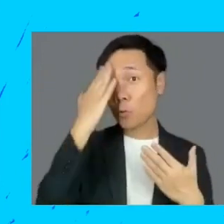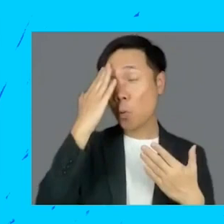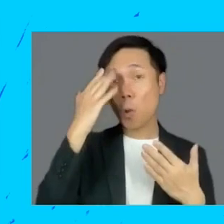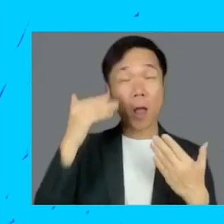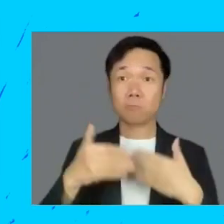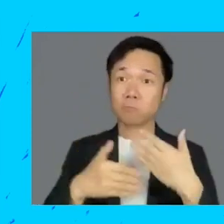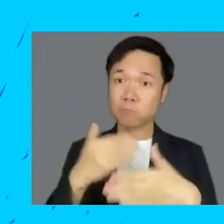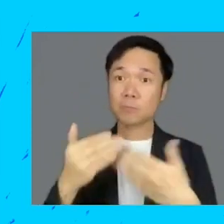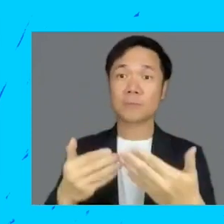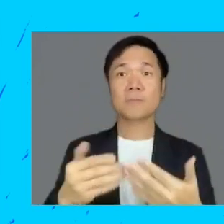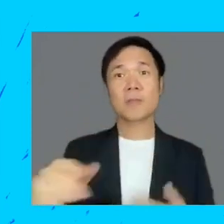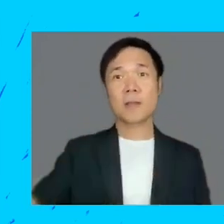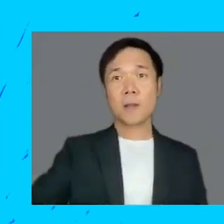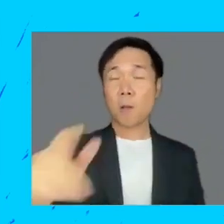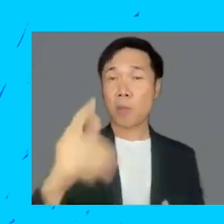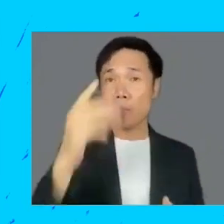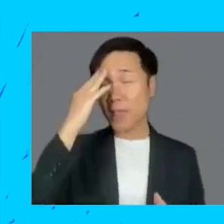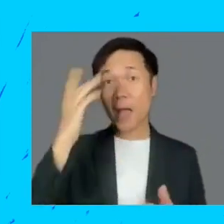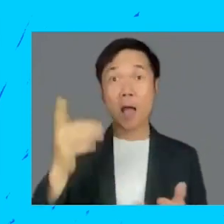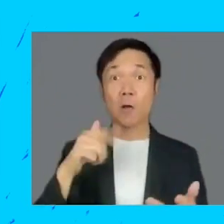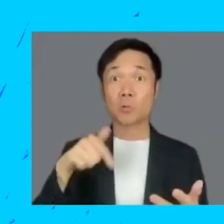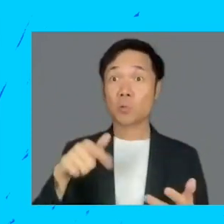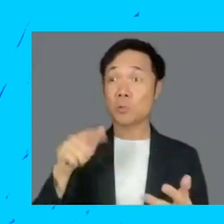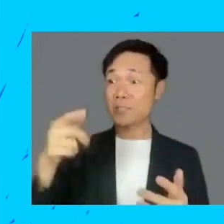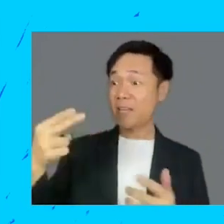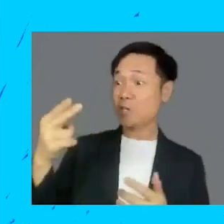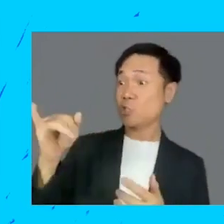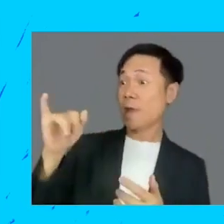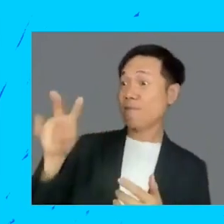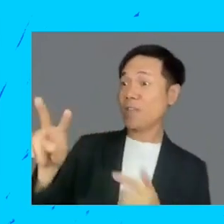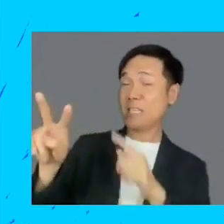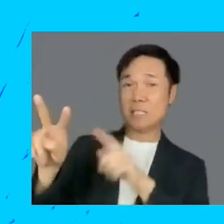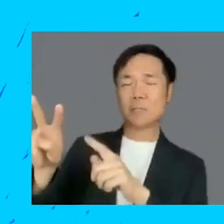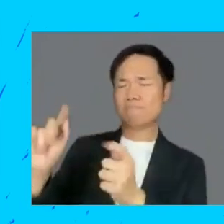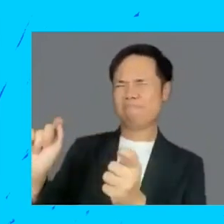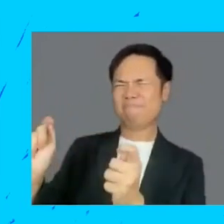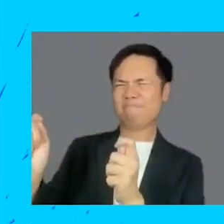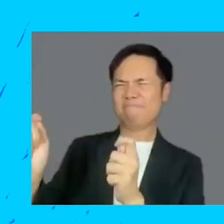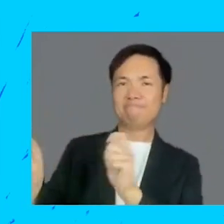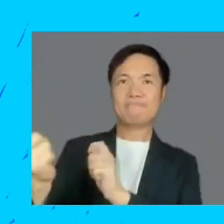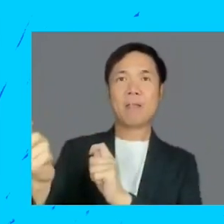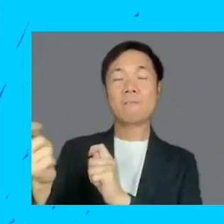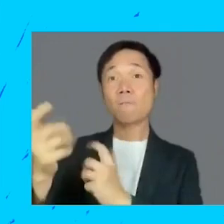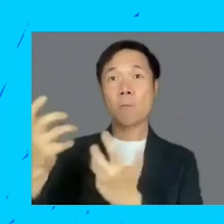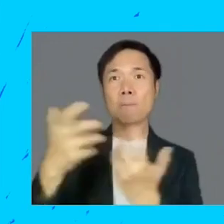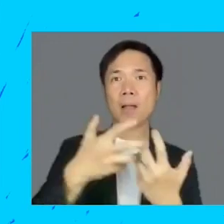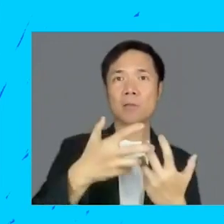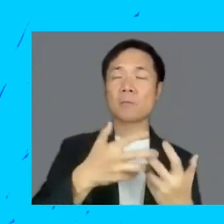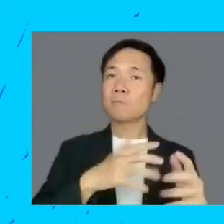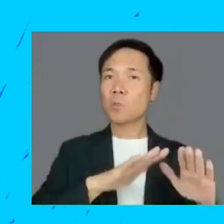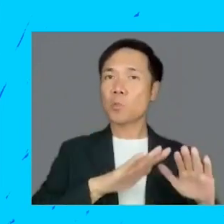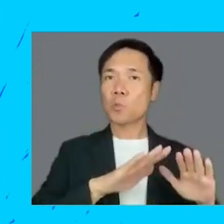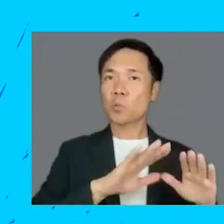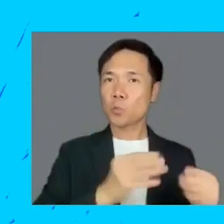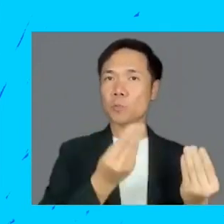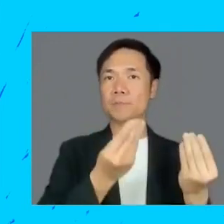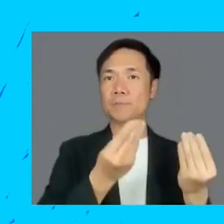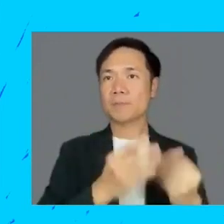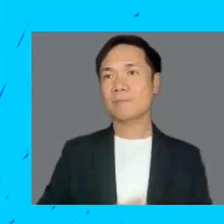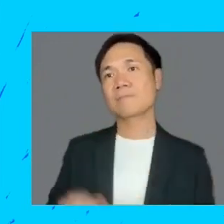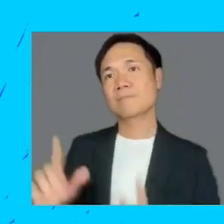make sure that we have a better way to transforming the HIV response for adolescents and young people. I'll give it back to Ngosa.